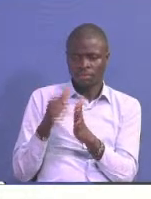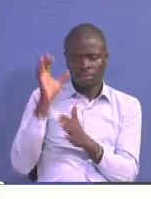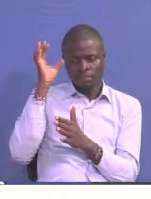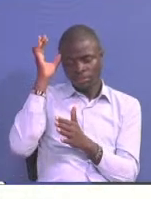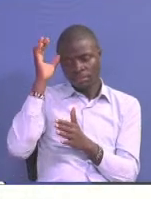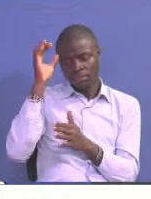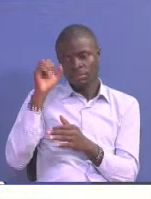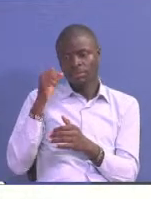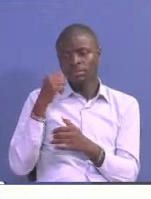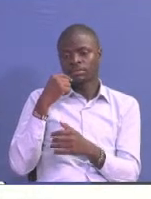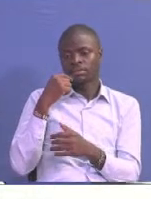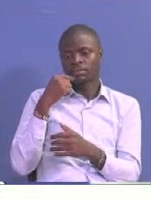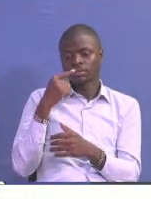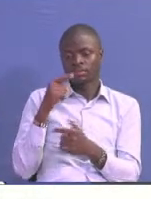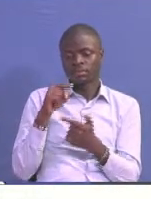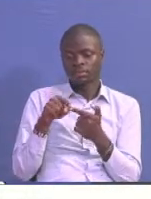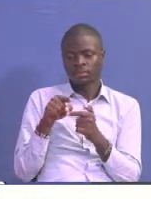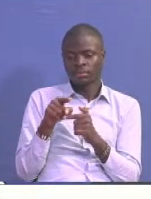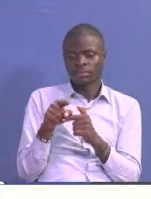I can assure you,